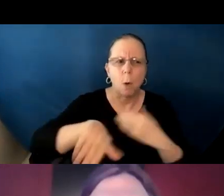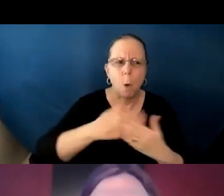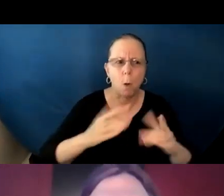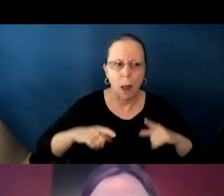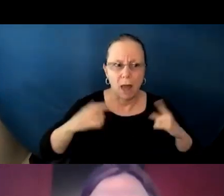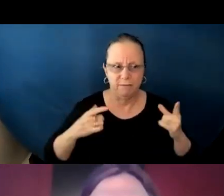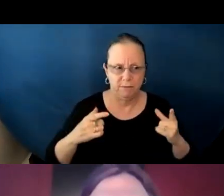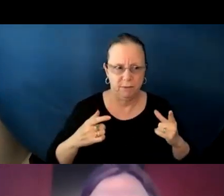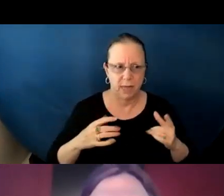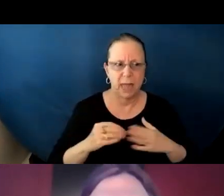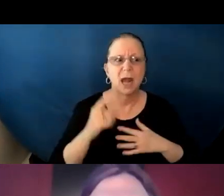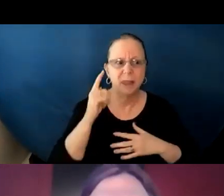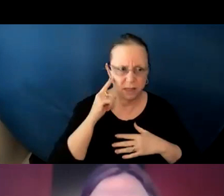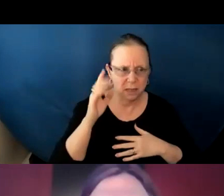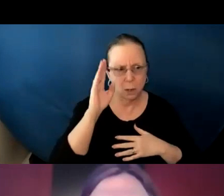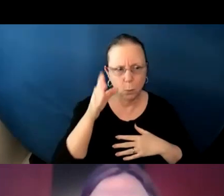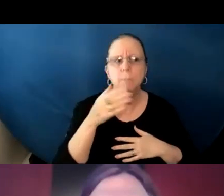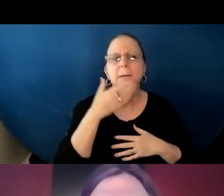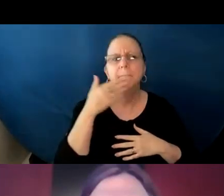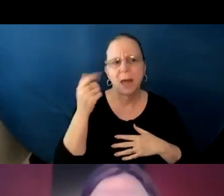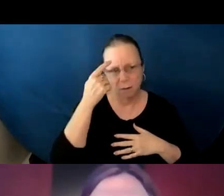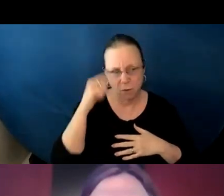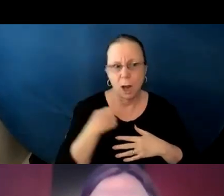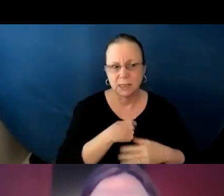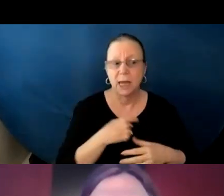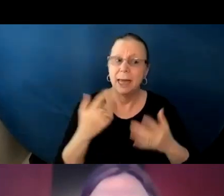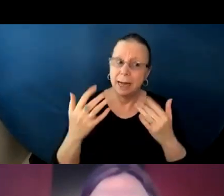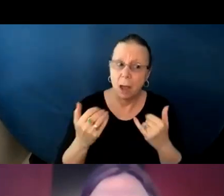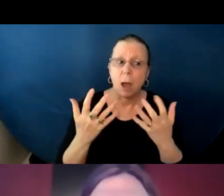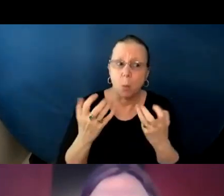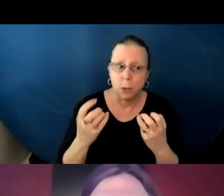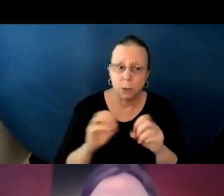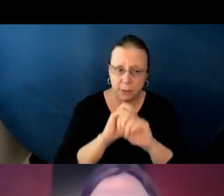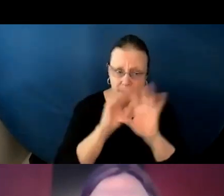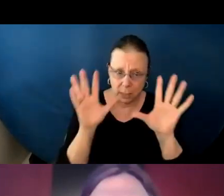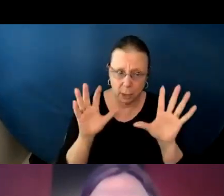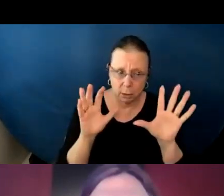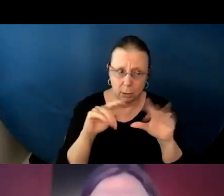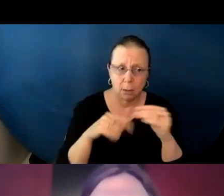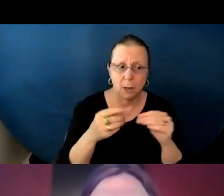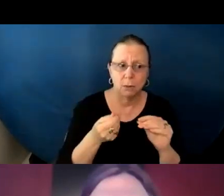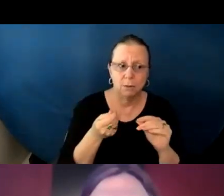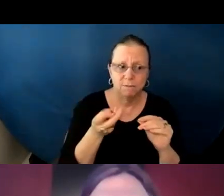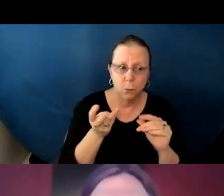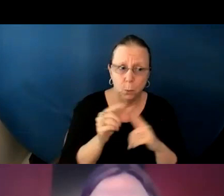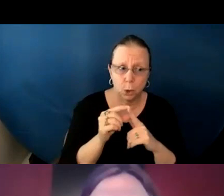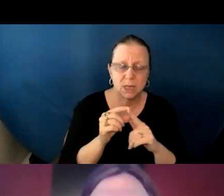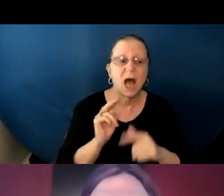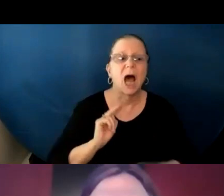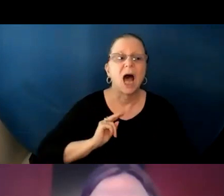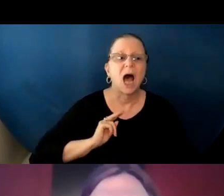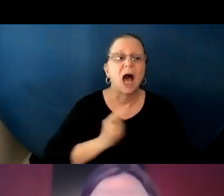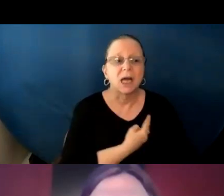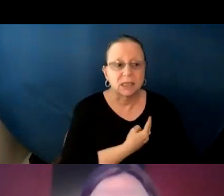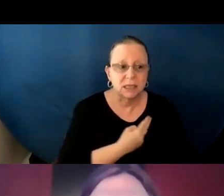think that's going to be better for us. Now, I want you to be clear about a few words, the word us and her